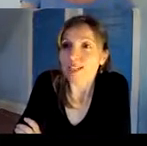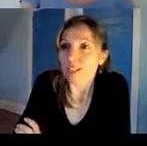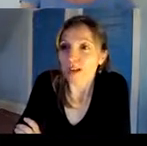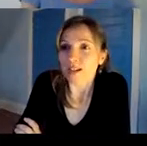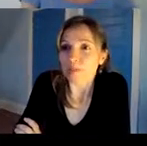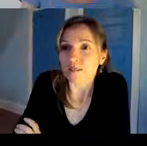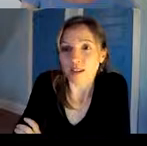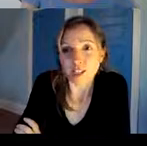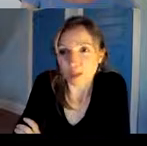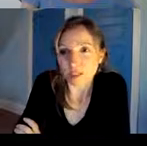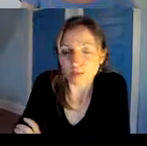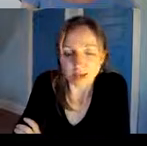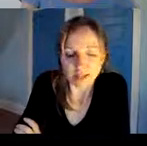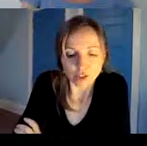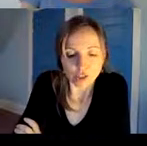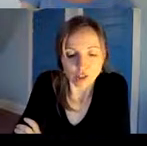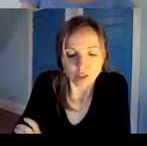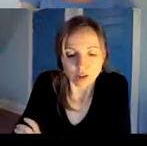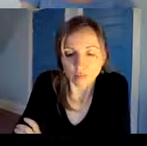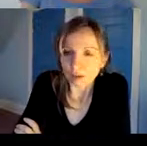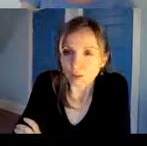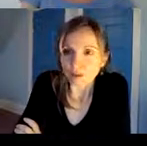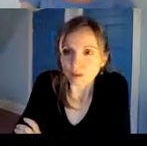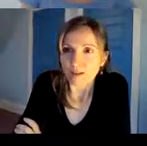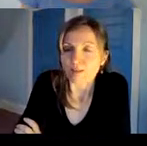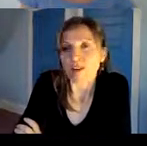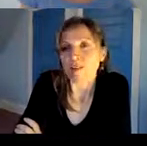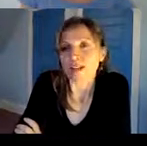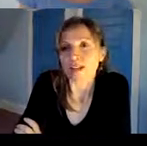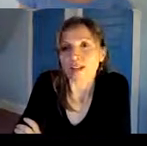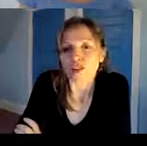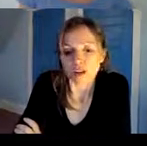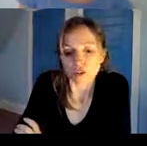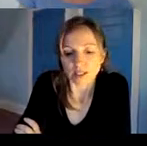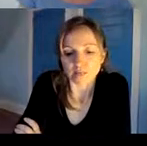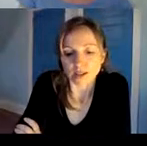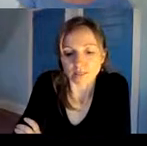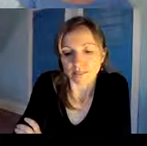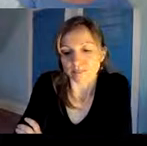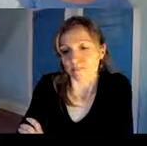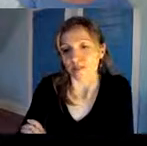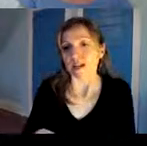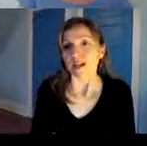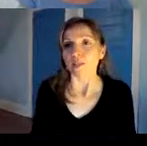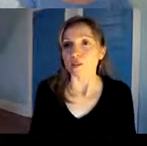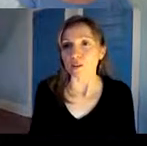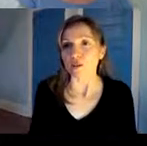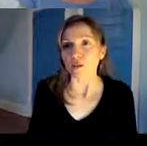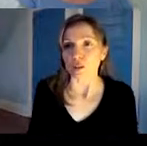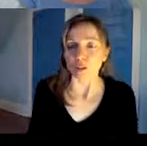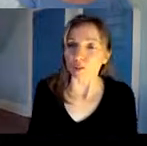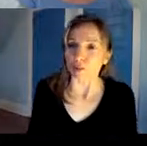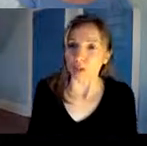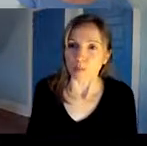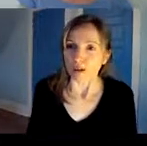are identified as being very expensive to manage are buckthorn, phragmites, and dog-strangling vine. And those figures